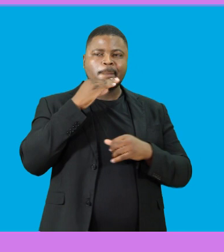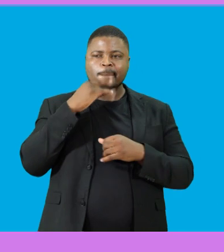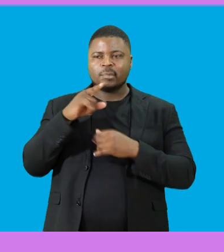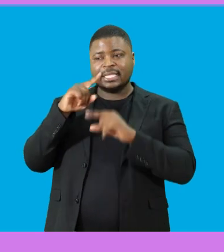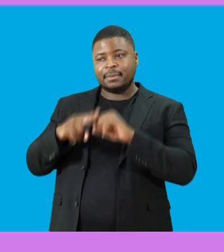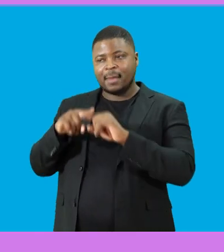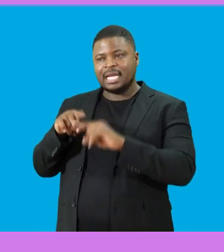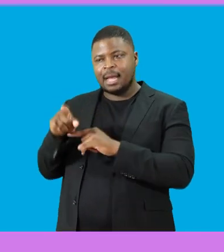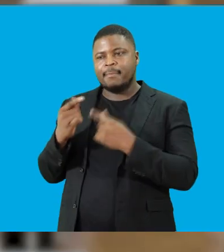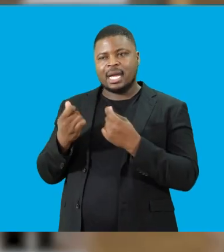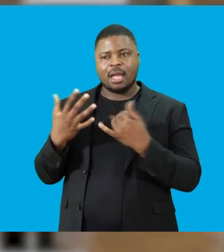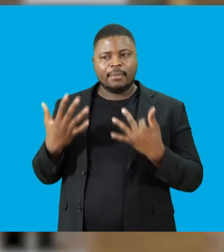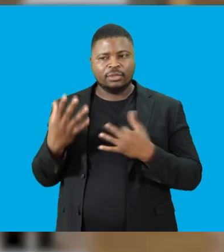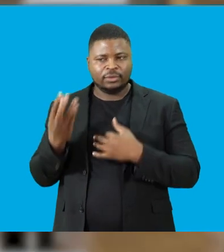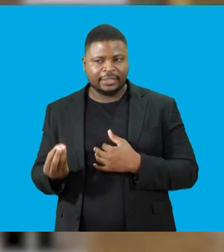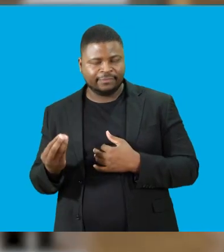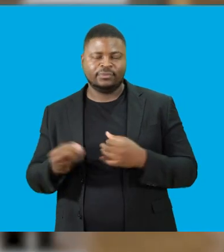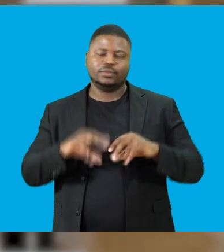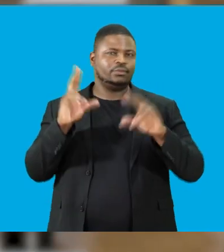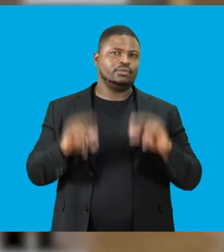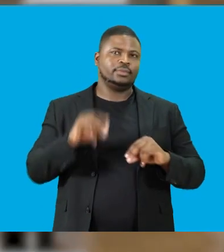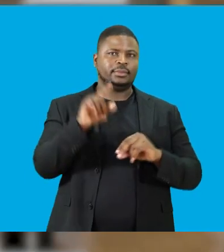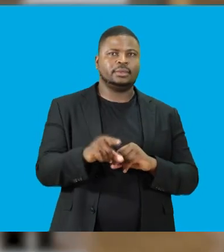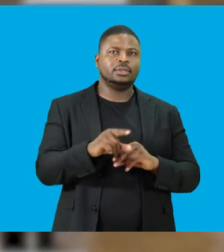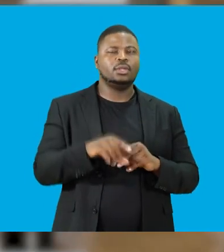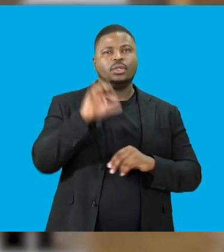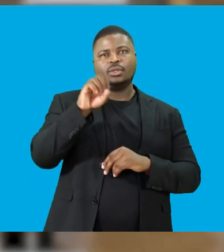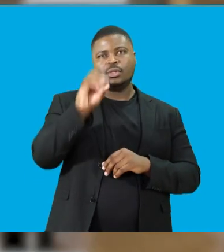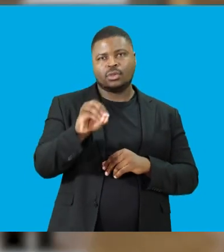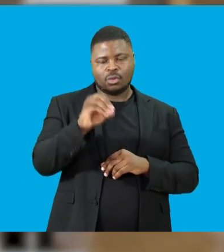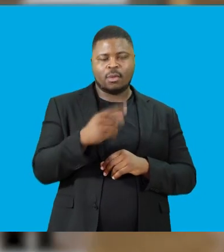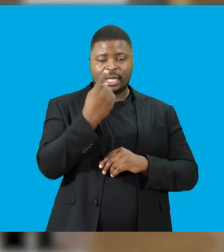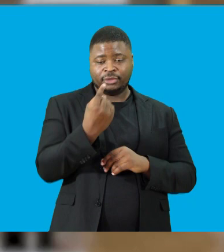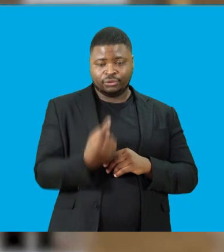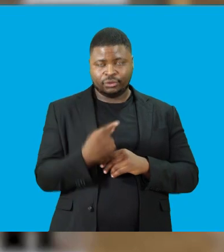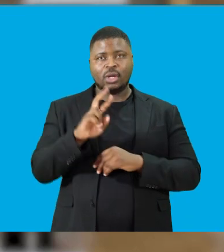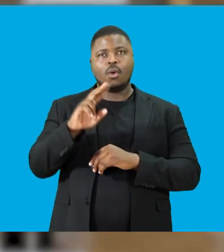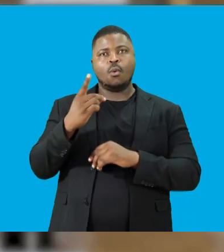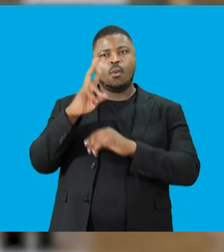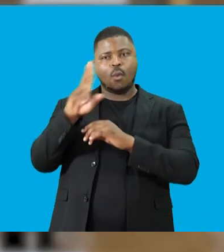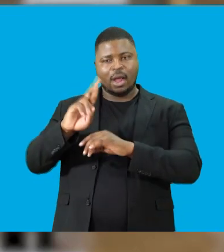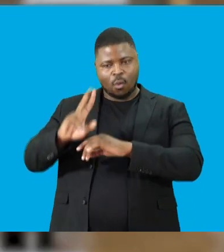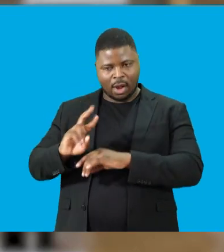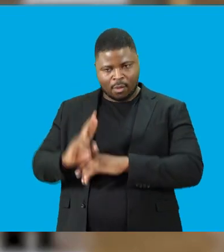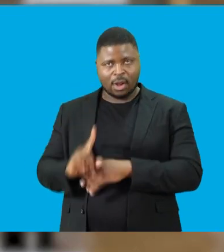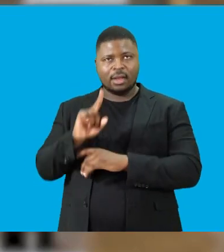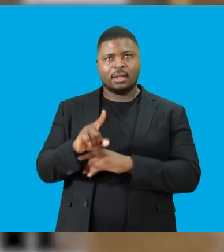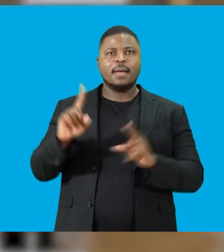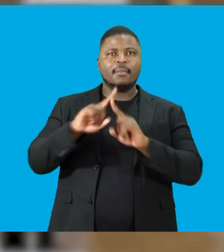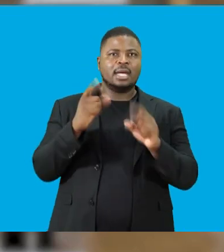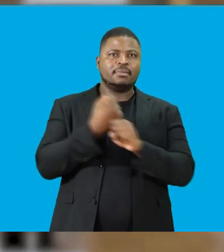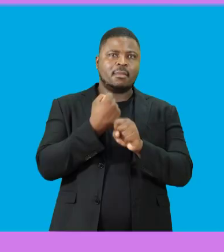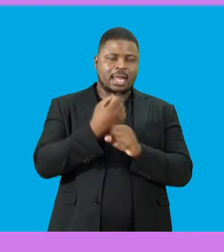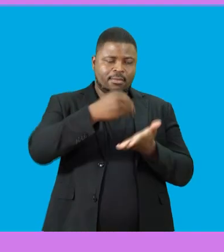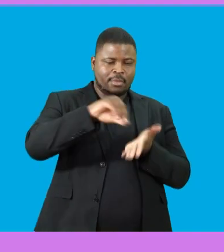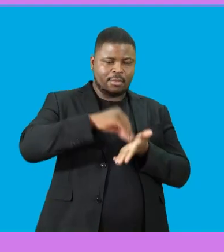affected by the amount that you bought stuff with. So it is 1 rand for each of them. How many card purchases did she